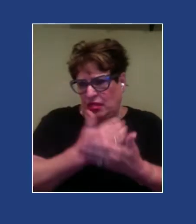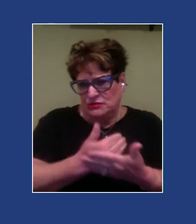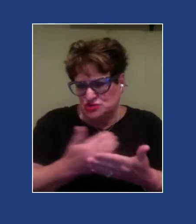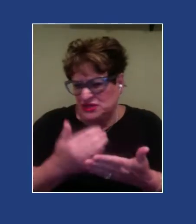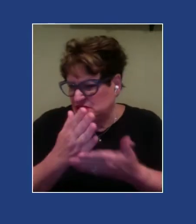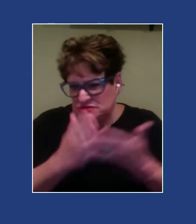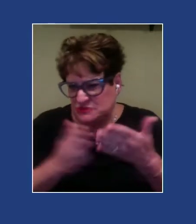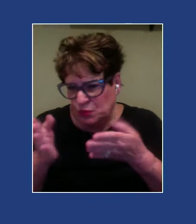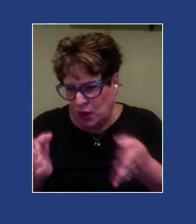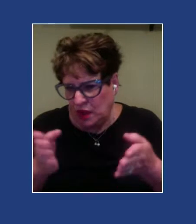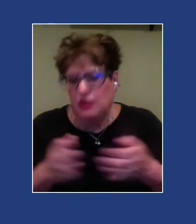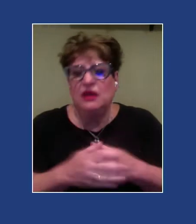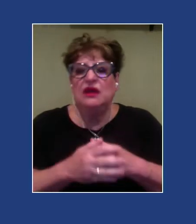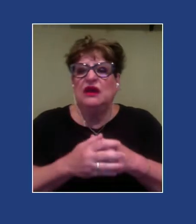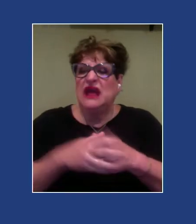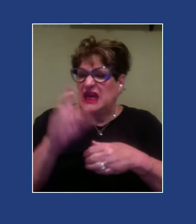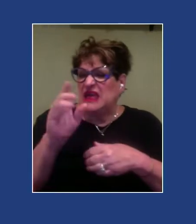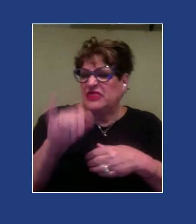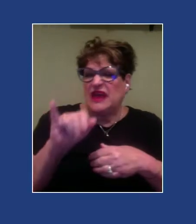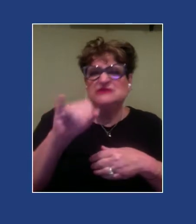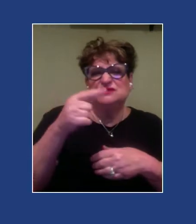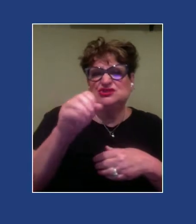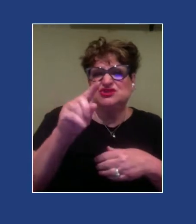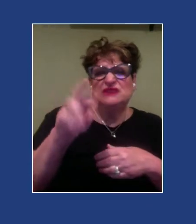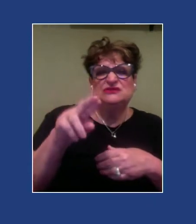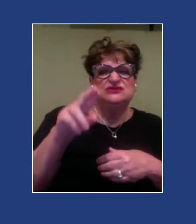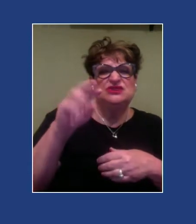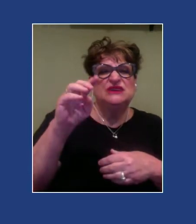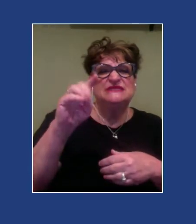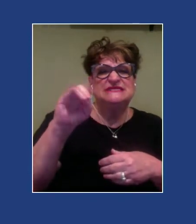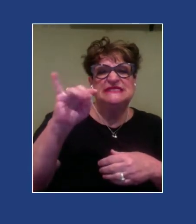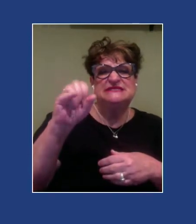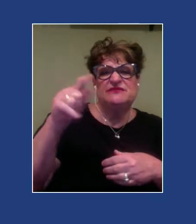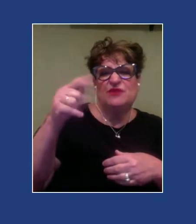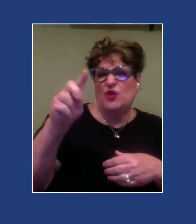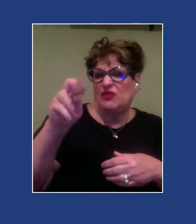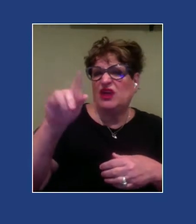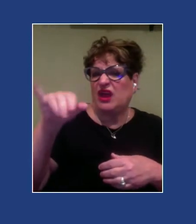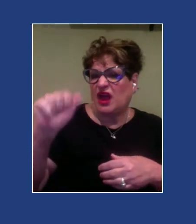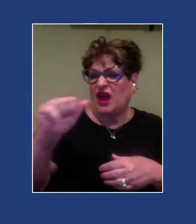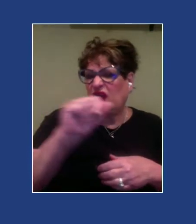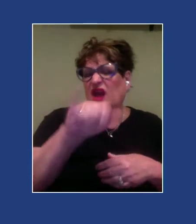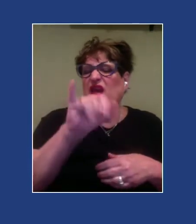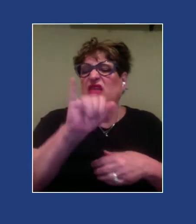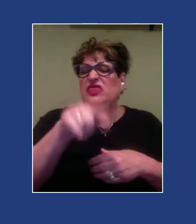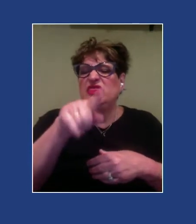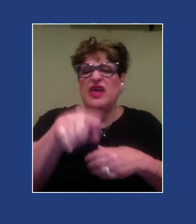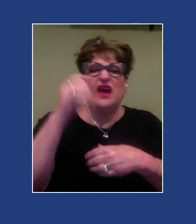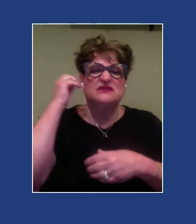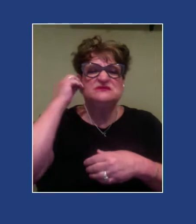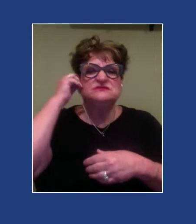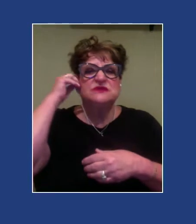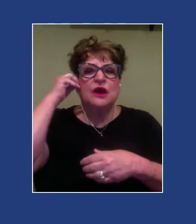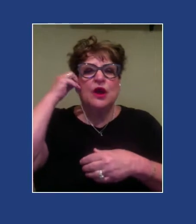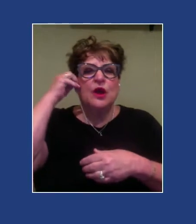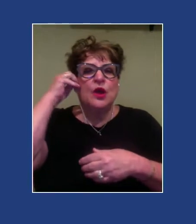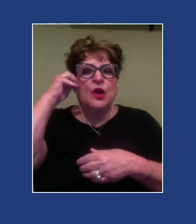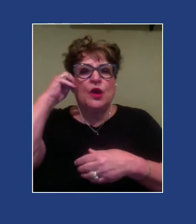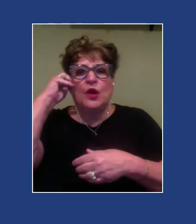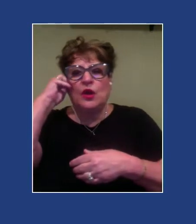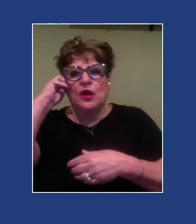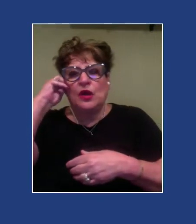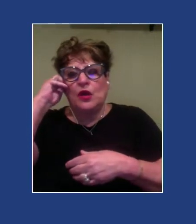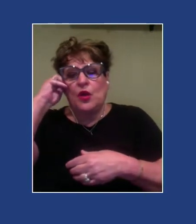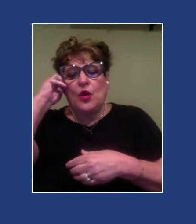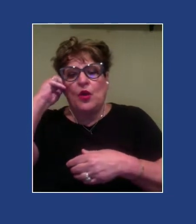This is the gender dysphoria diagnosis in the DSM. It basically refers to a marked incongruence between one's experienced or expressed gender and assigned